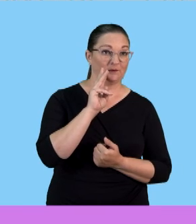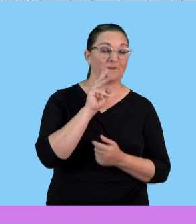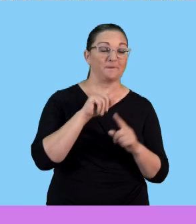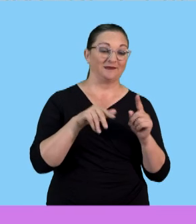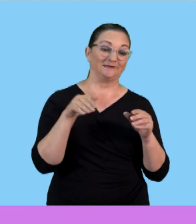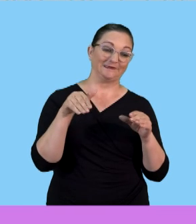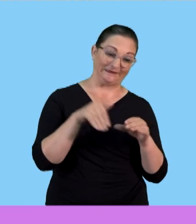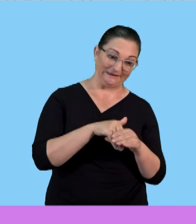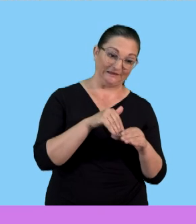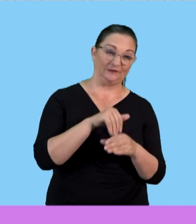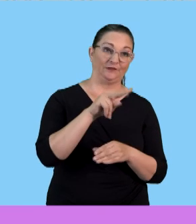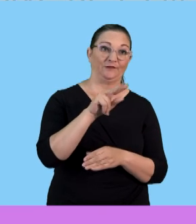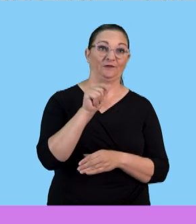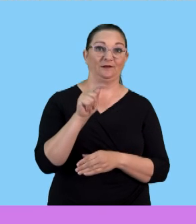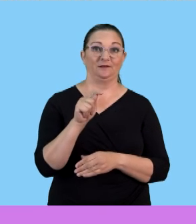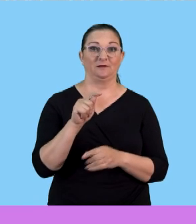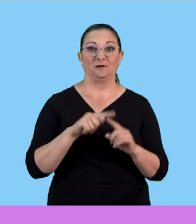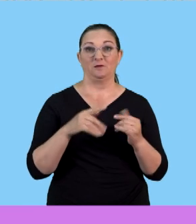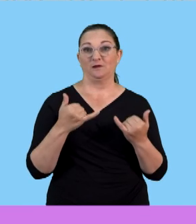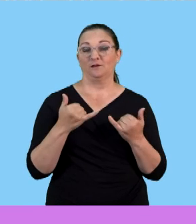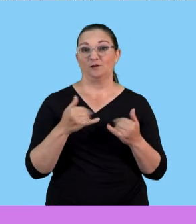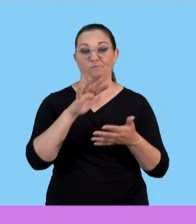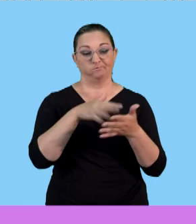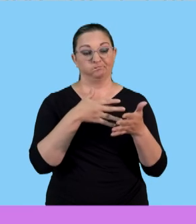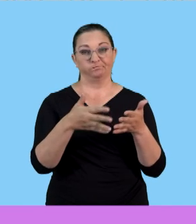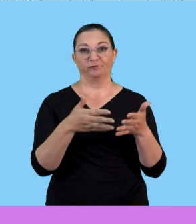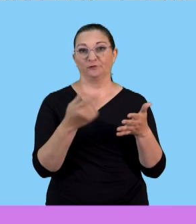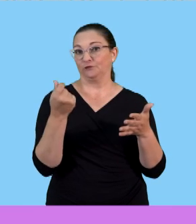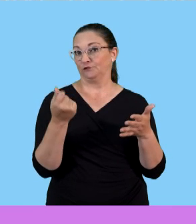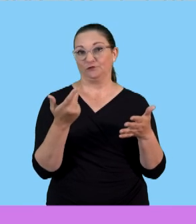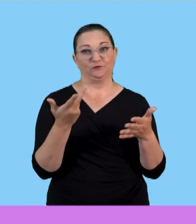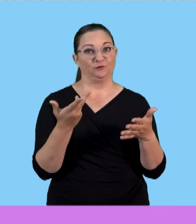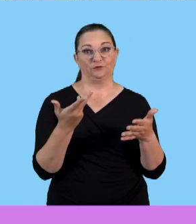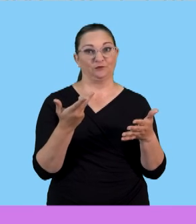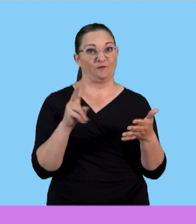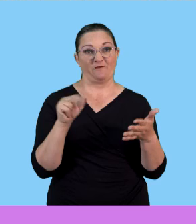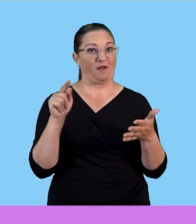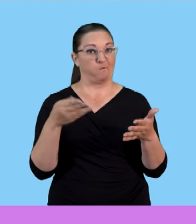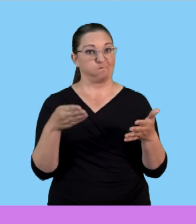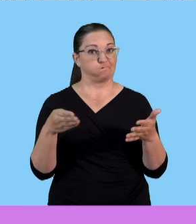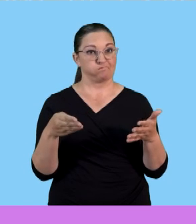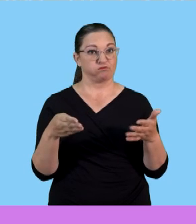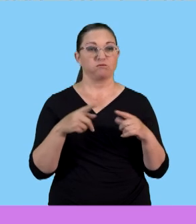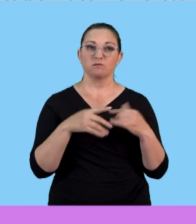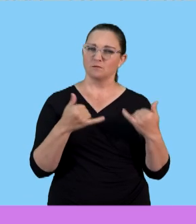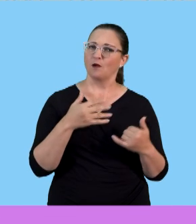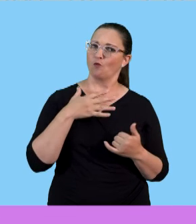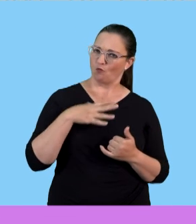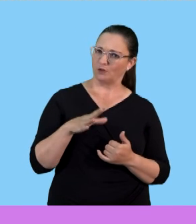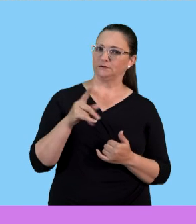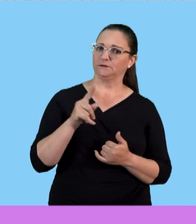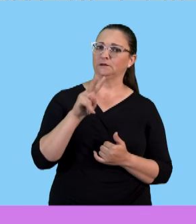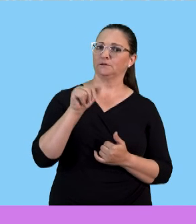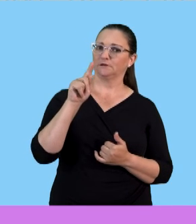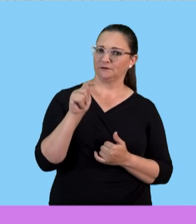water, including VAT. On the table, the costs are not given in VAT, with VAT, but here now